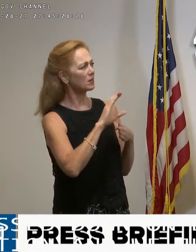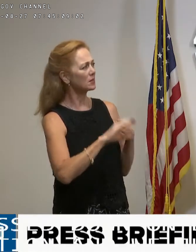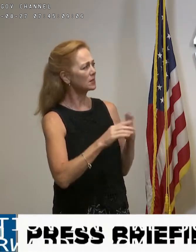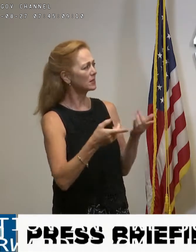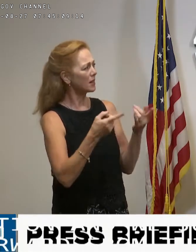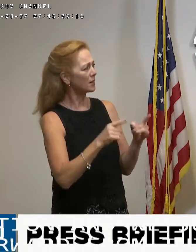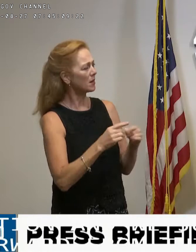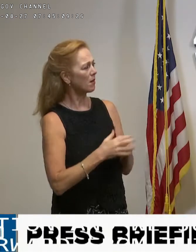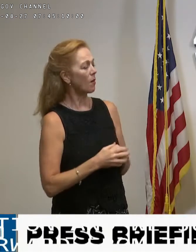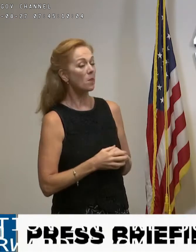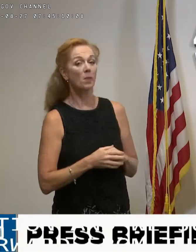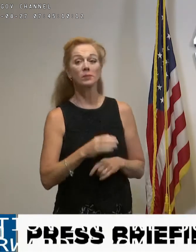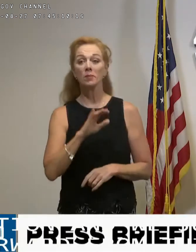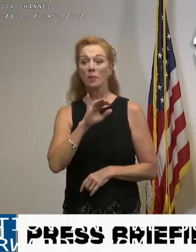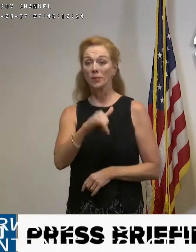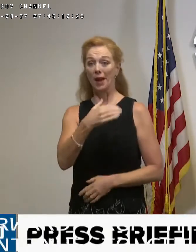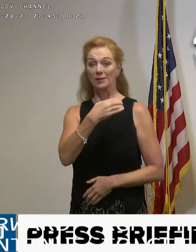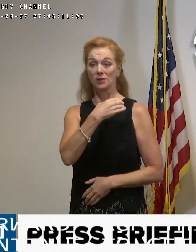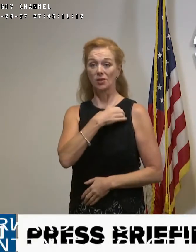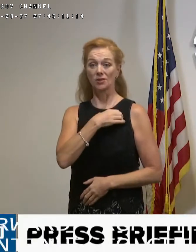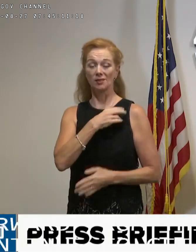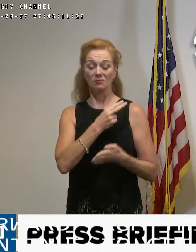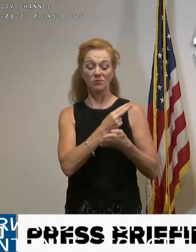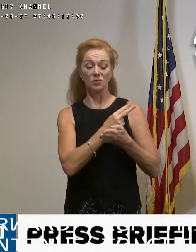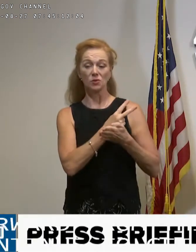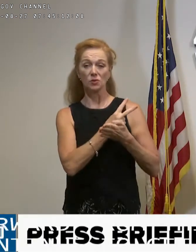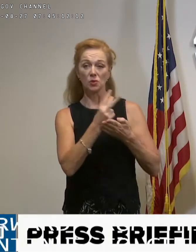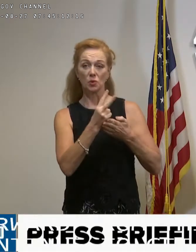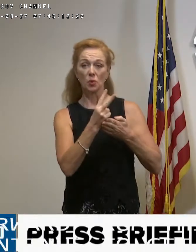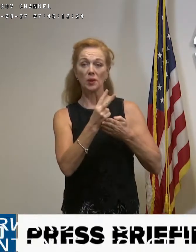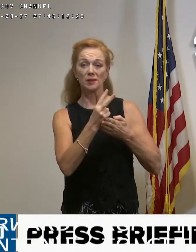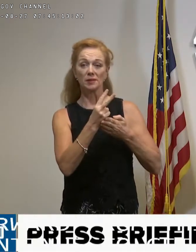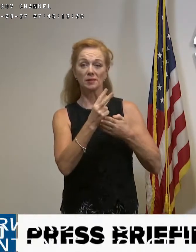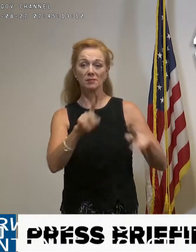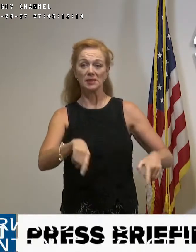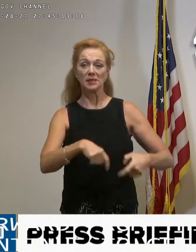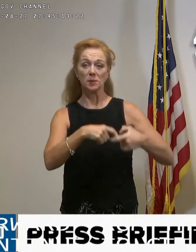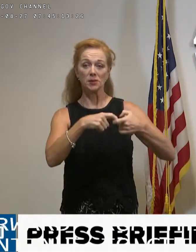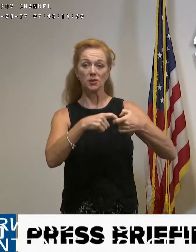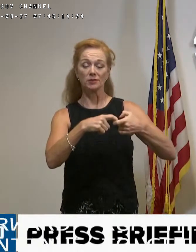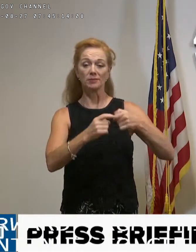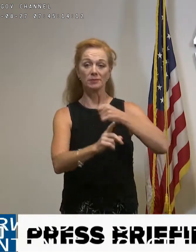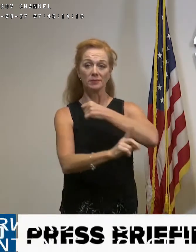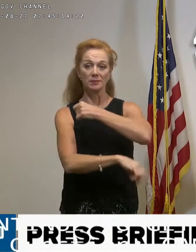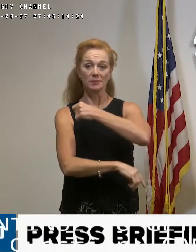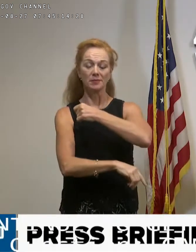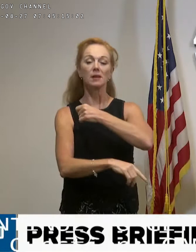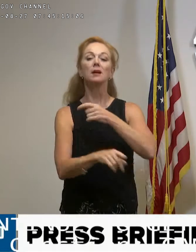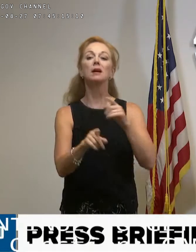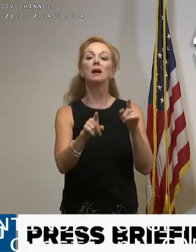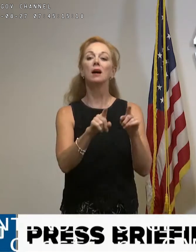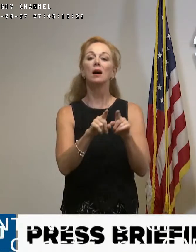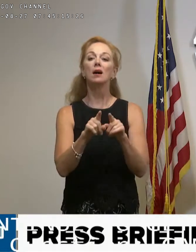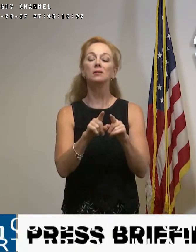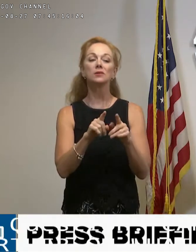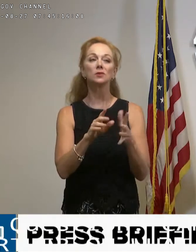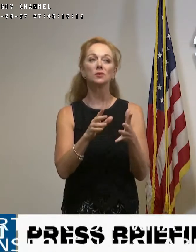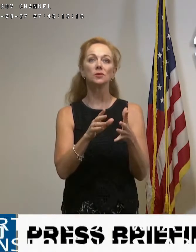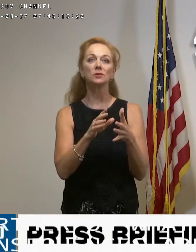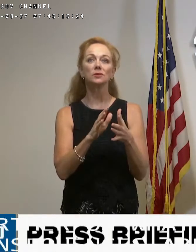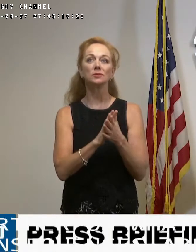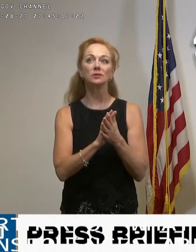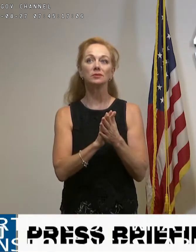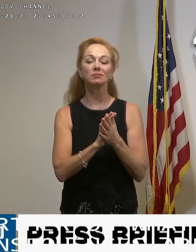Yes. The sergeant received 2 weeks of suspension. Also has been relieved of